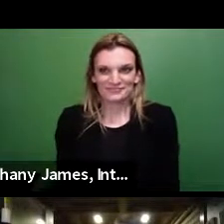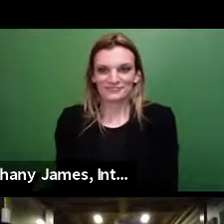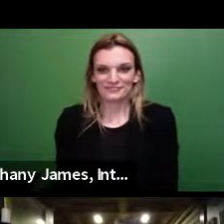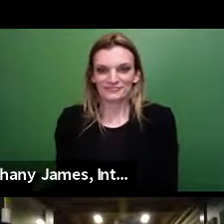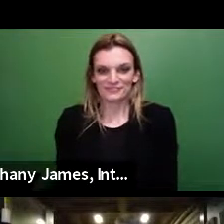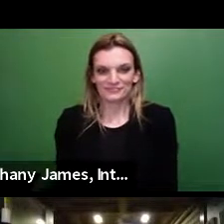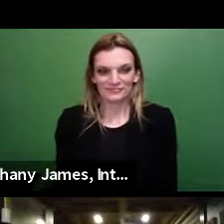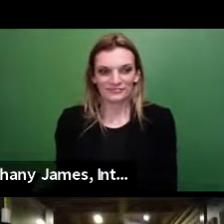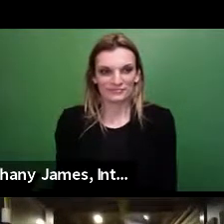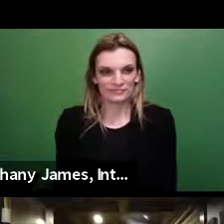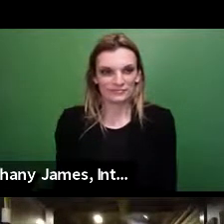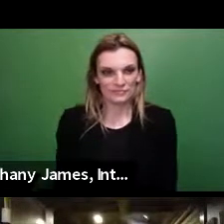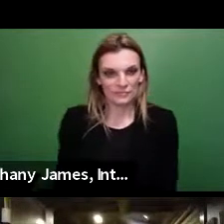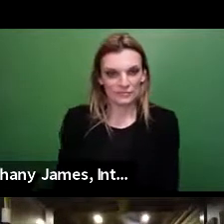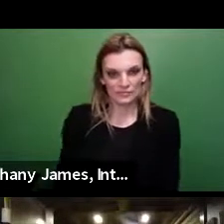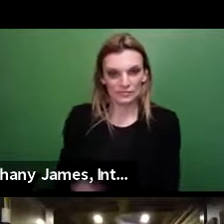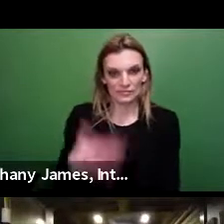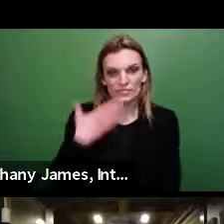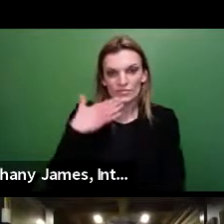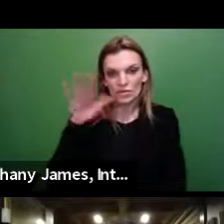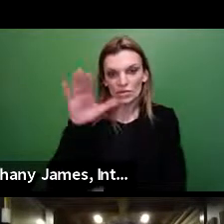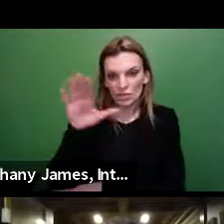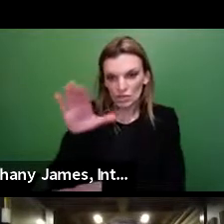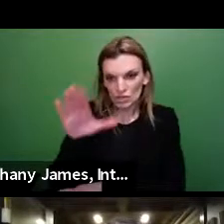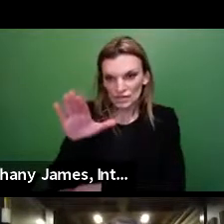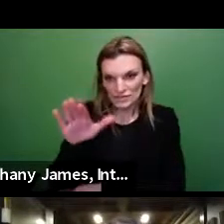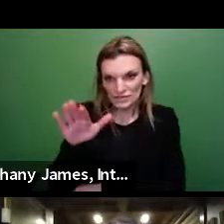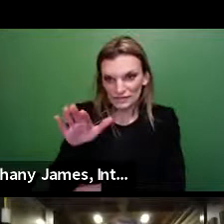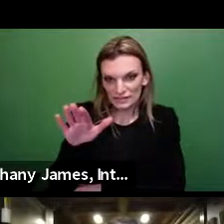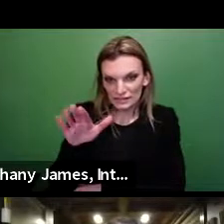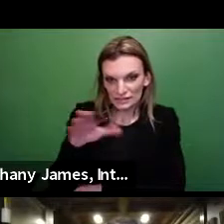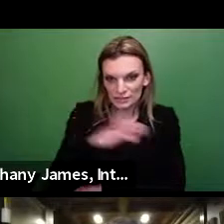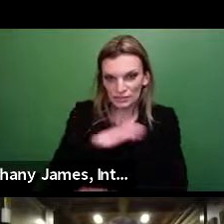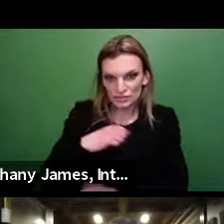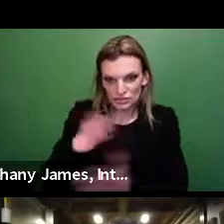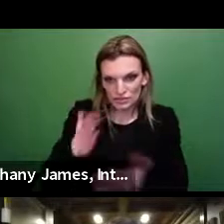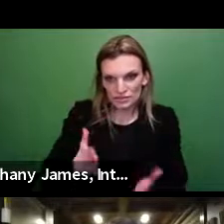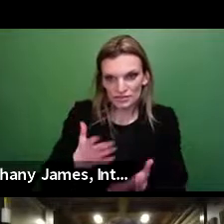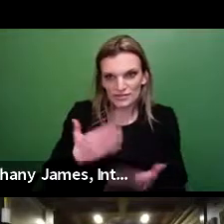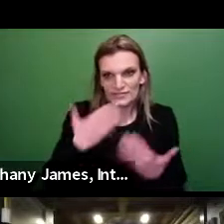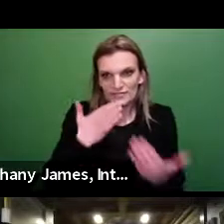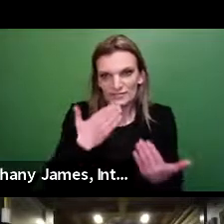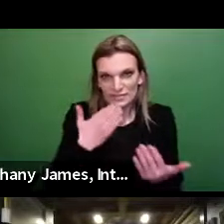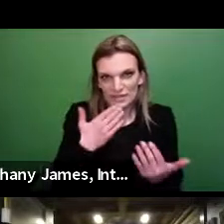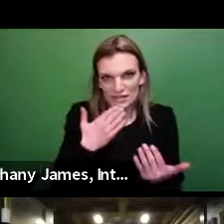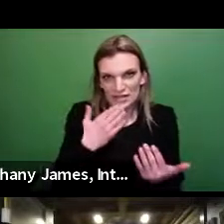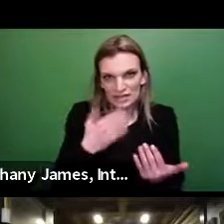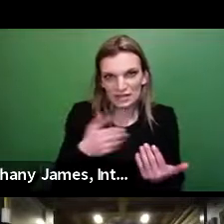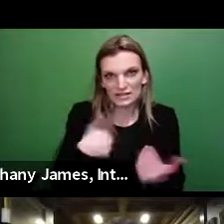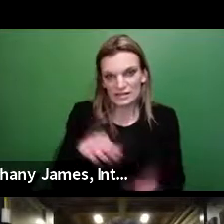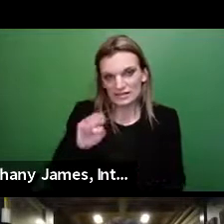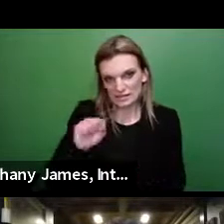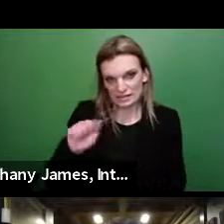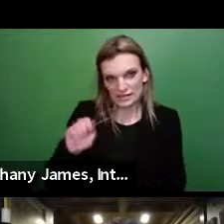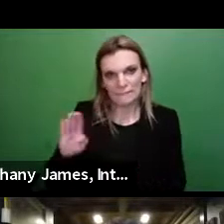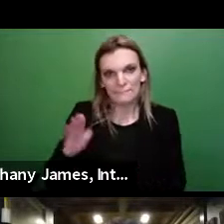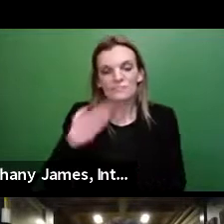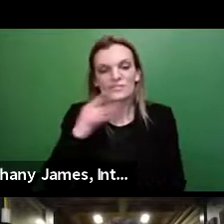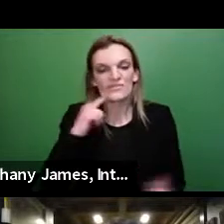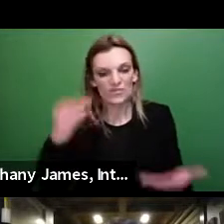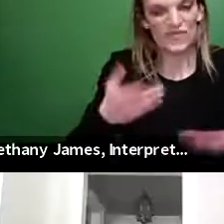Good evening, commissioners. Good evening, Chair Saab. And thank you, Madam Chair, for inviting us